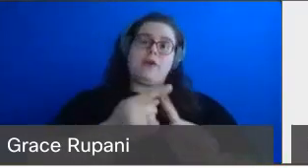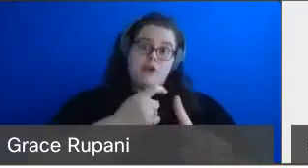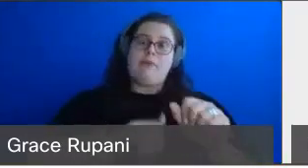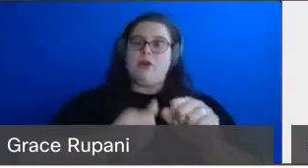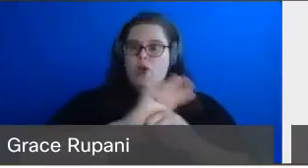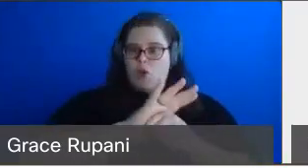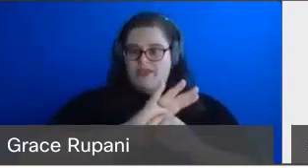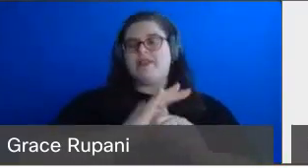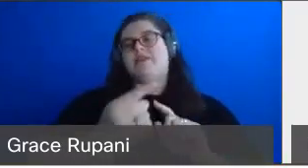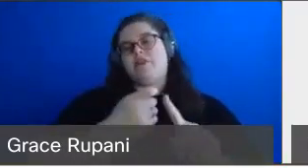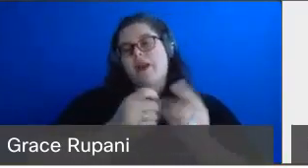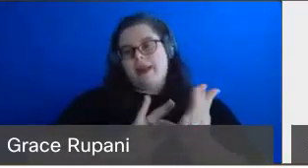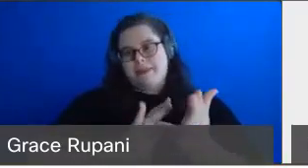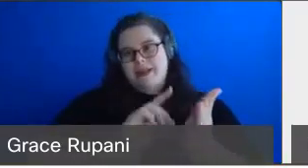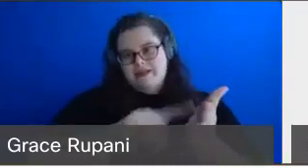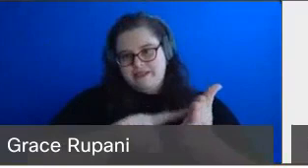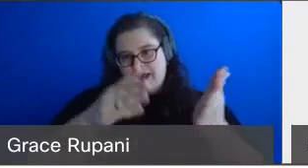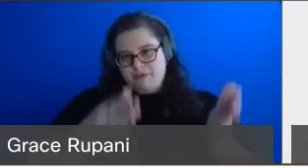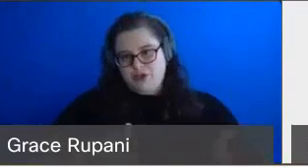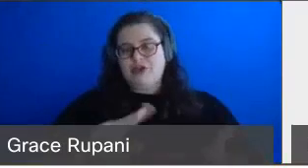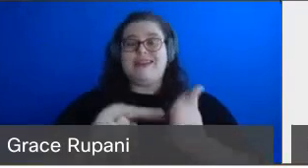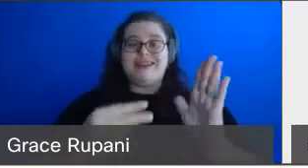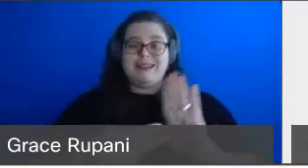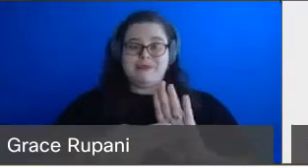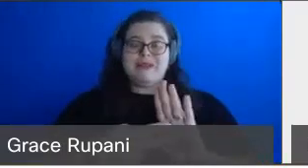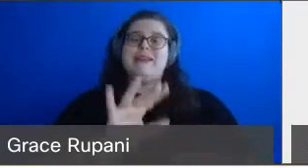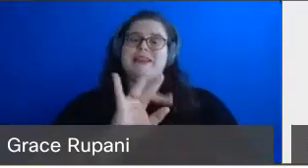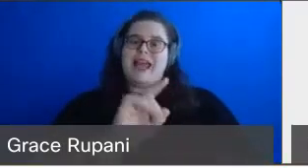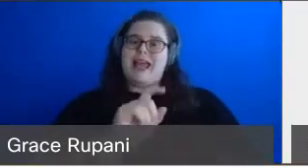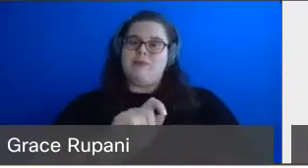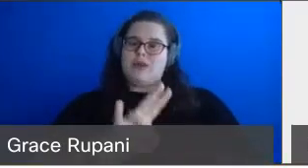overall percentage of 8.77%.